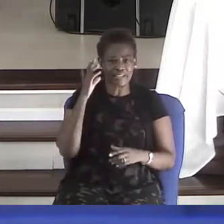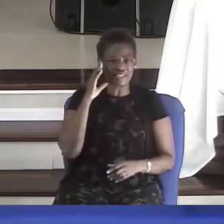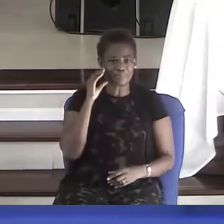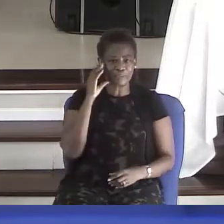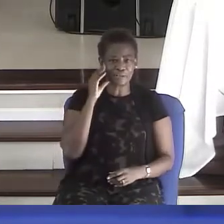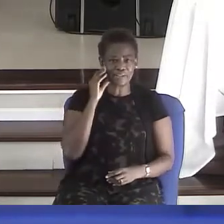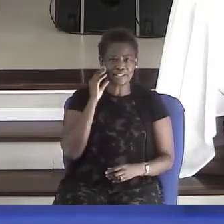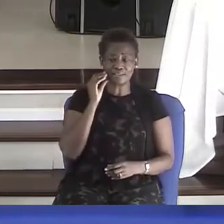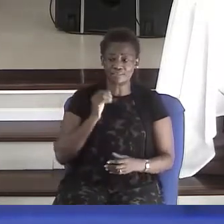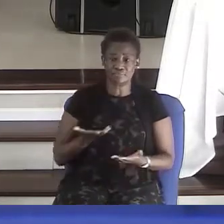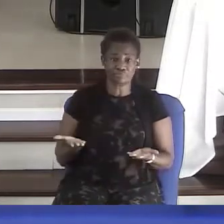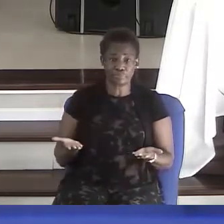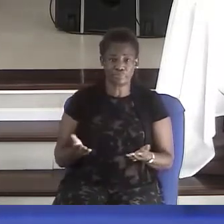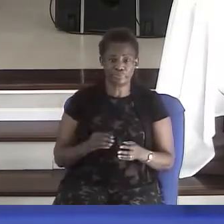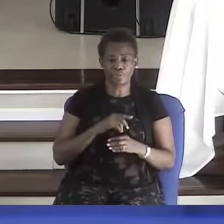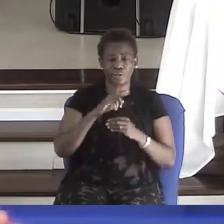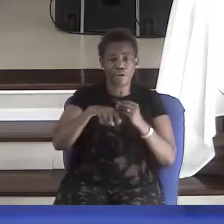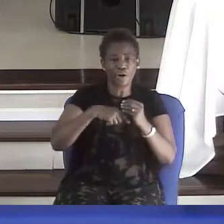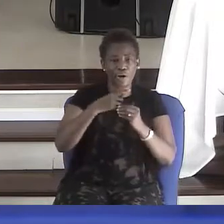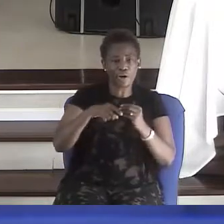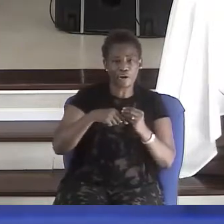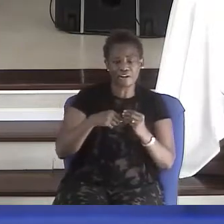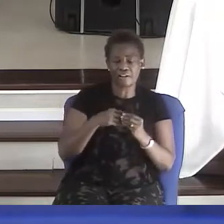world is about